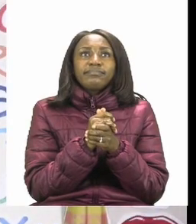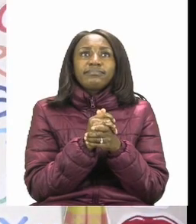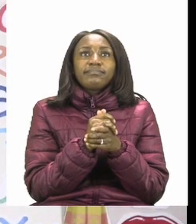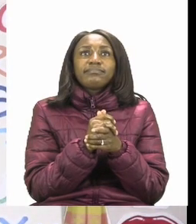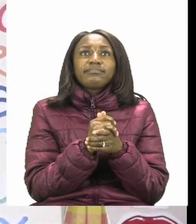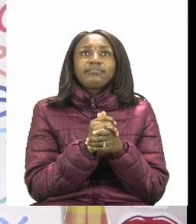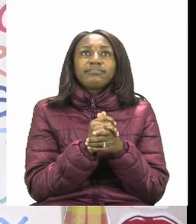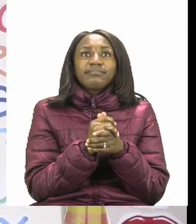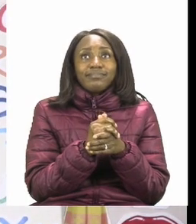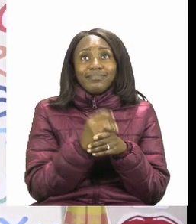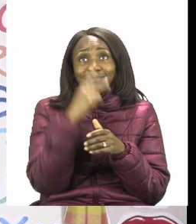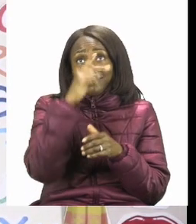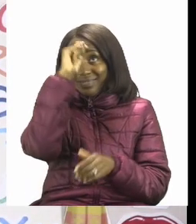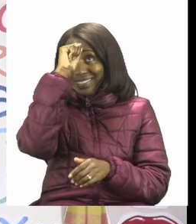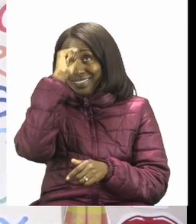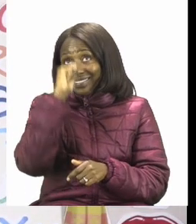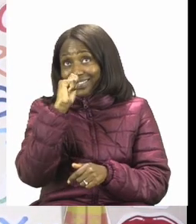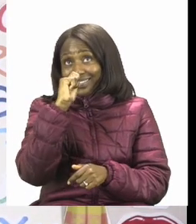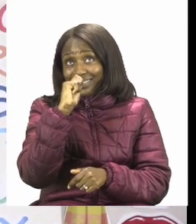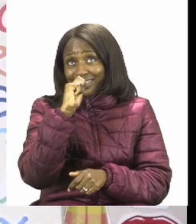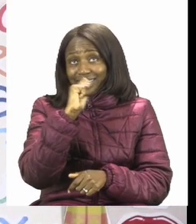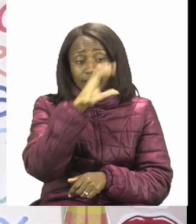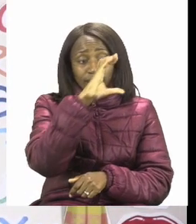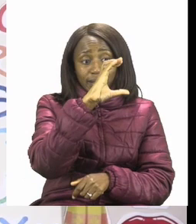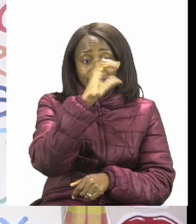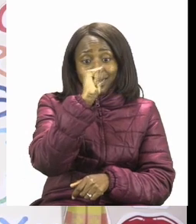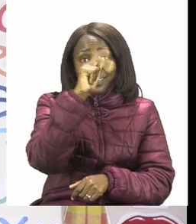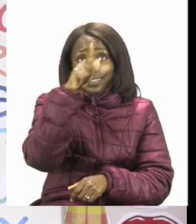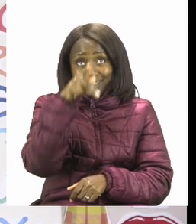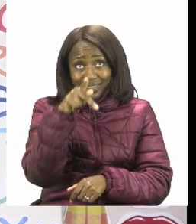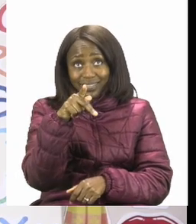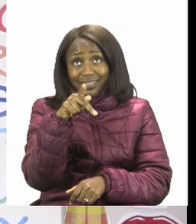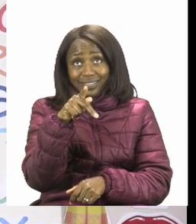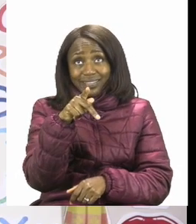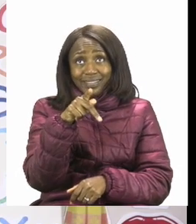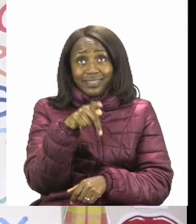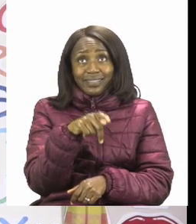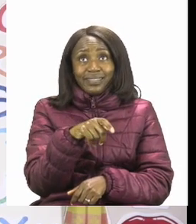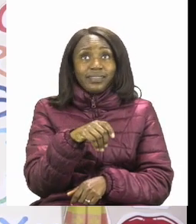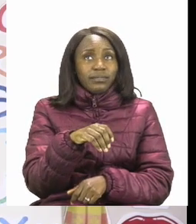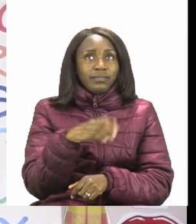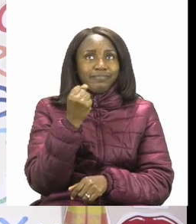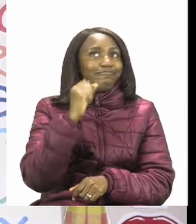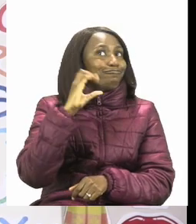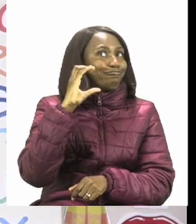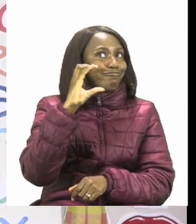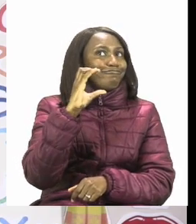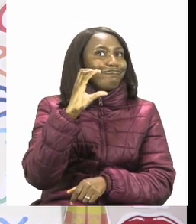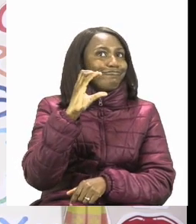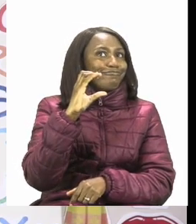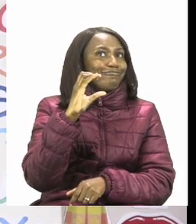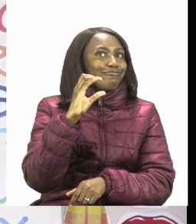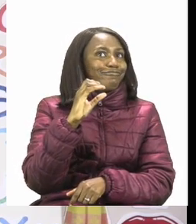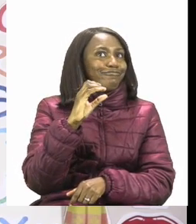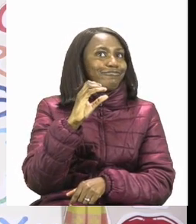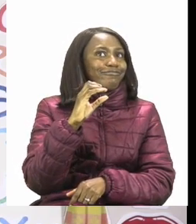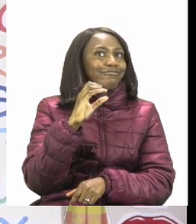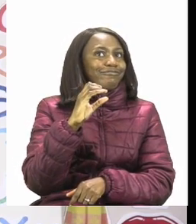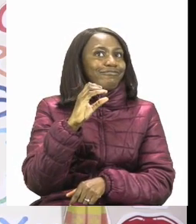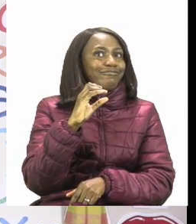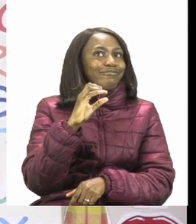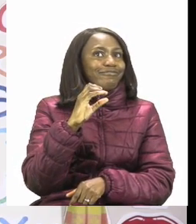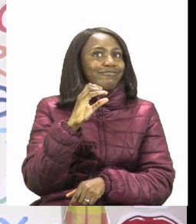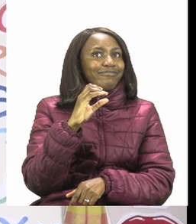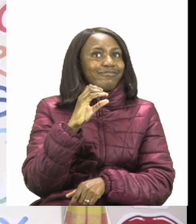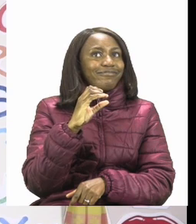k is a cap. I am wearing a cap. Now, this cap is the one